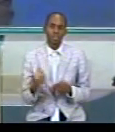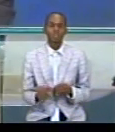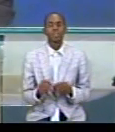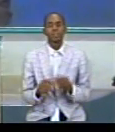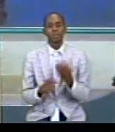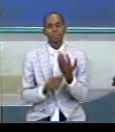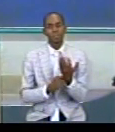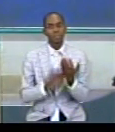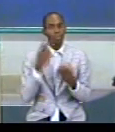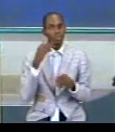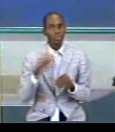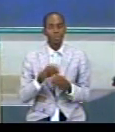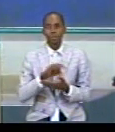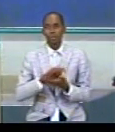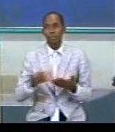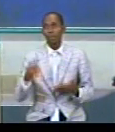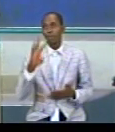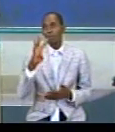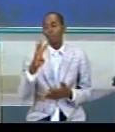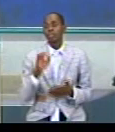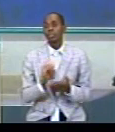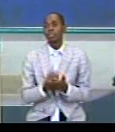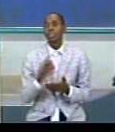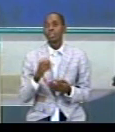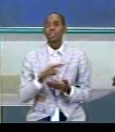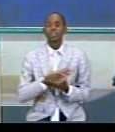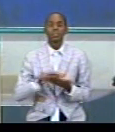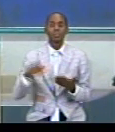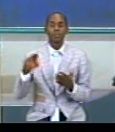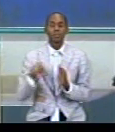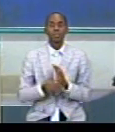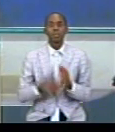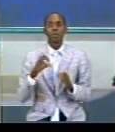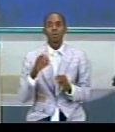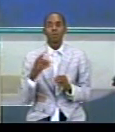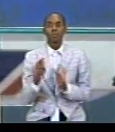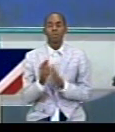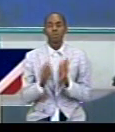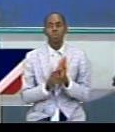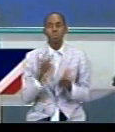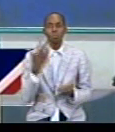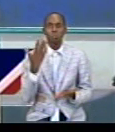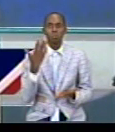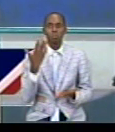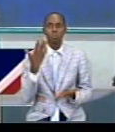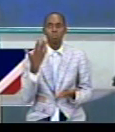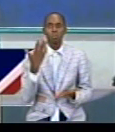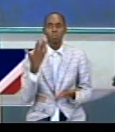at verse 4, that the righteousness of the law might be fulfilled in